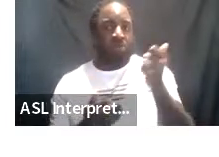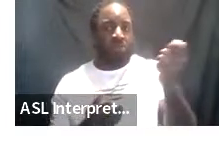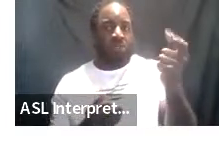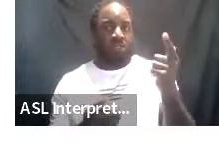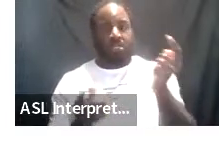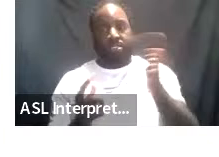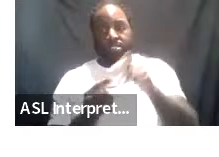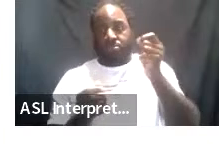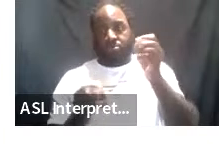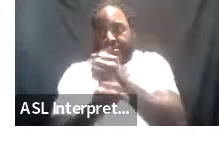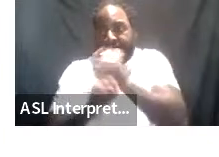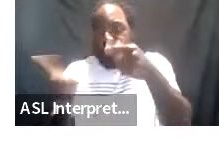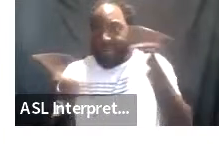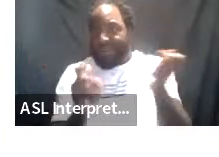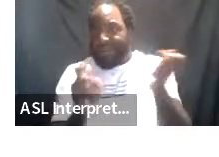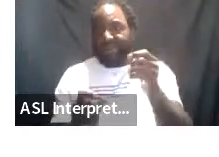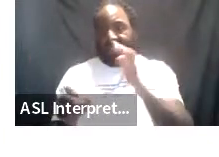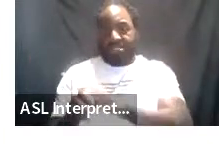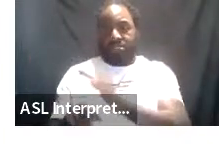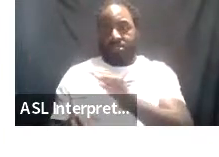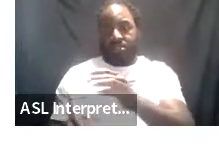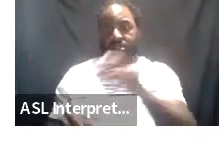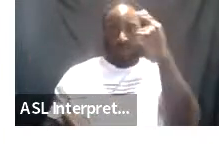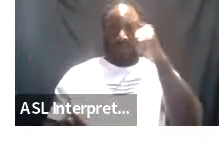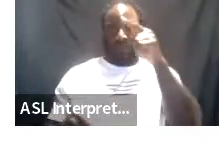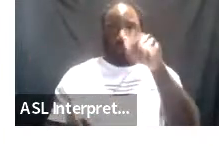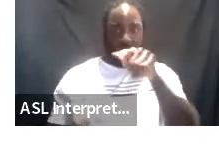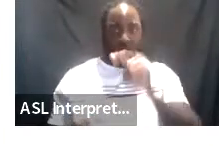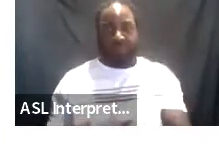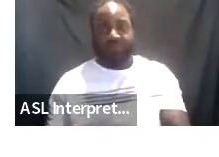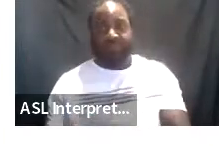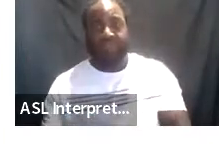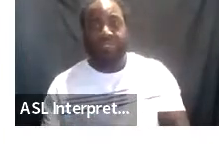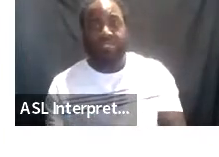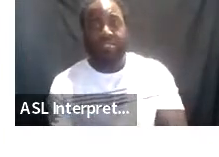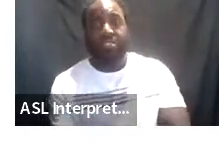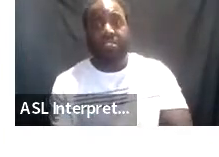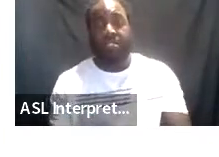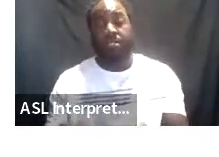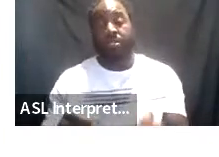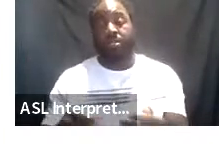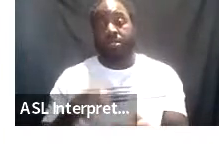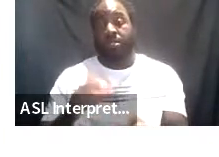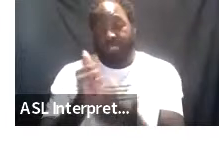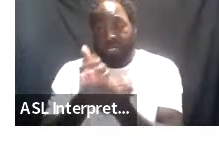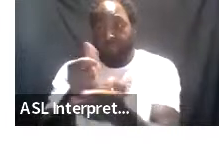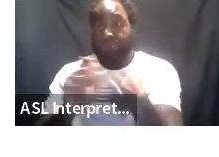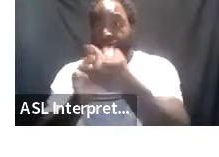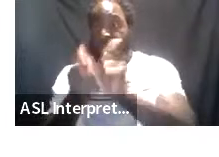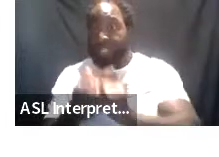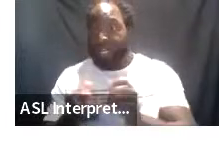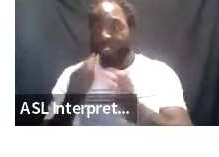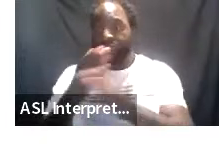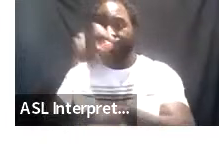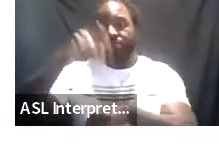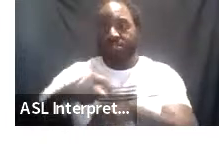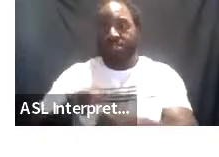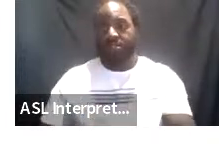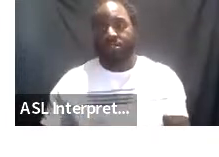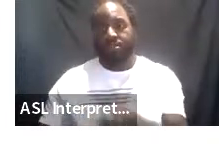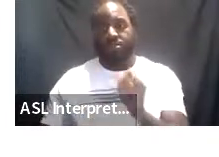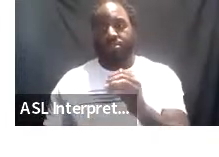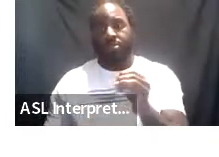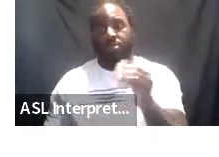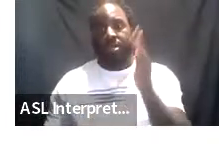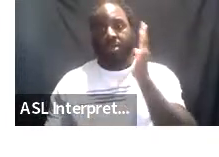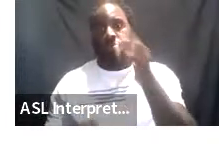in order to enable your buildings, your home to change and adapt over time. So I'm going to go